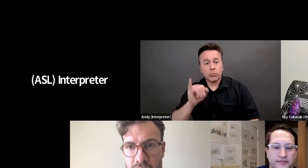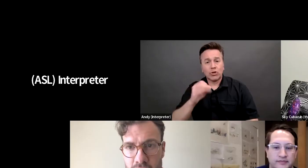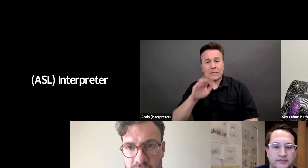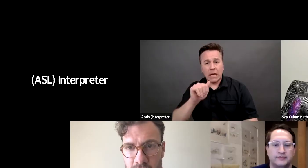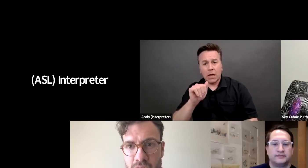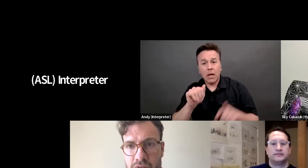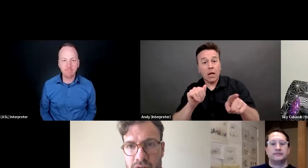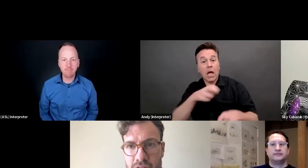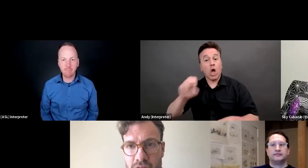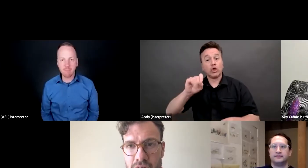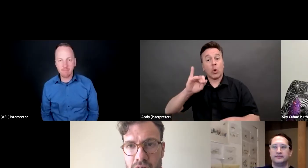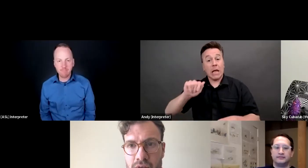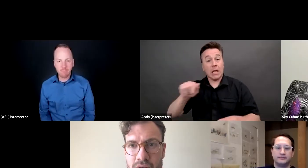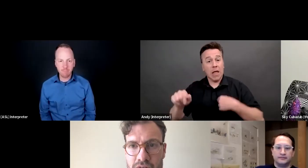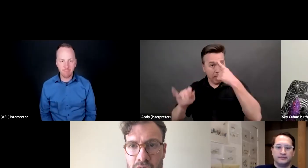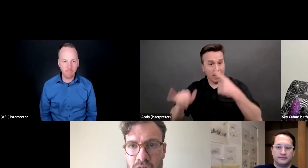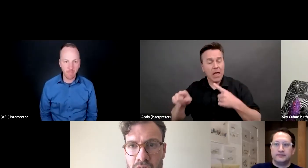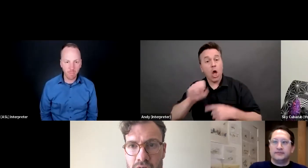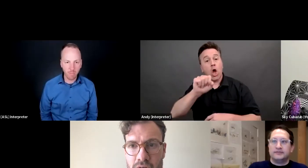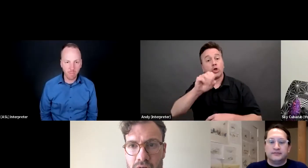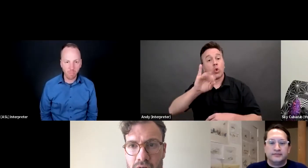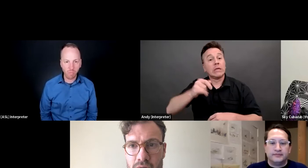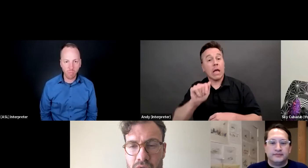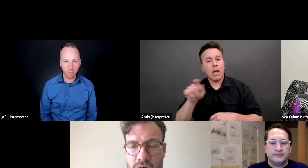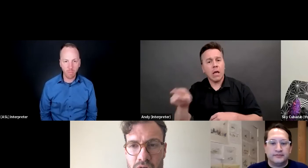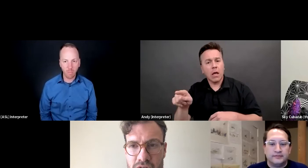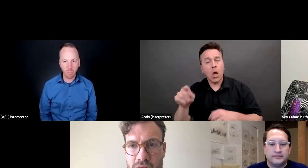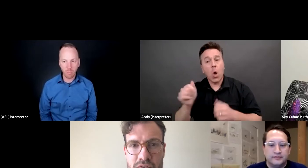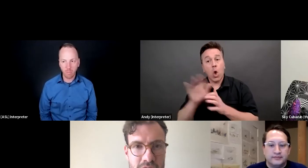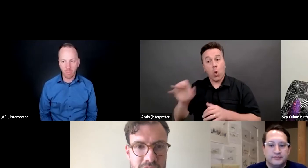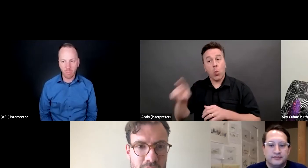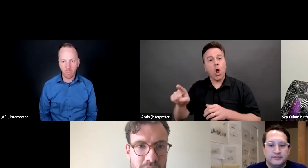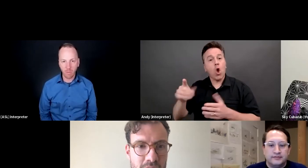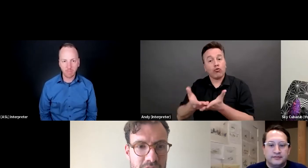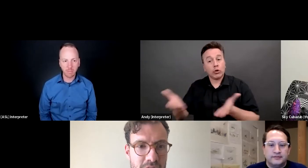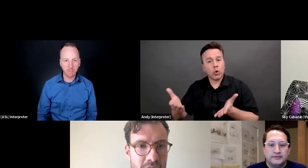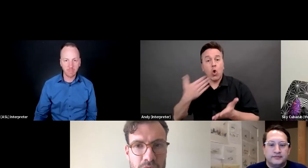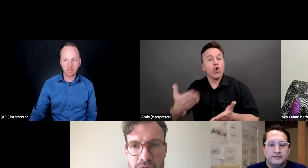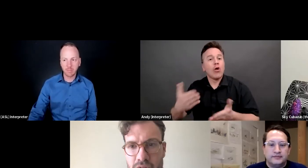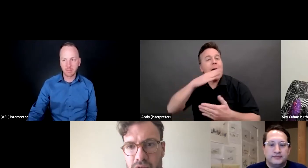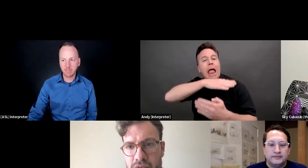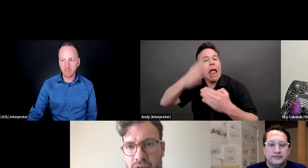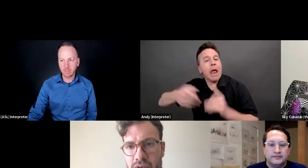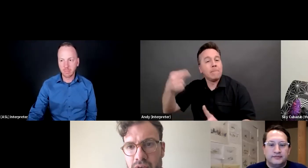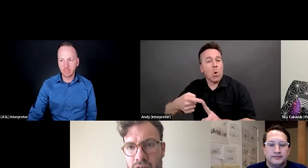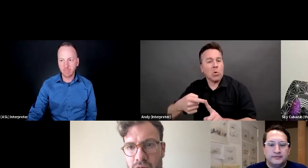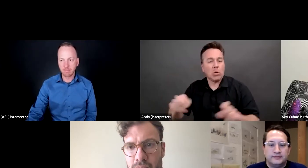Jessica's and then go to Sonia's, because I think Sonia, with the question of resources, that would be a nice kind of endpoint for